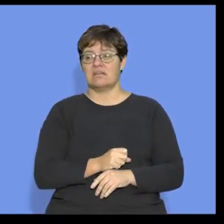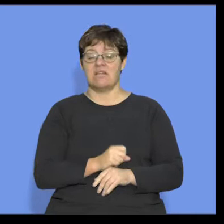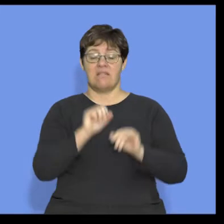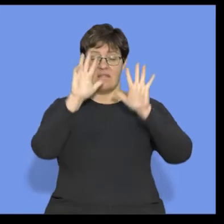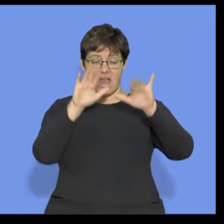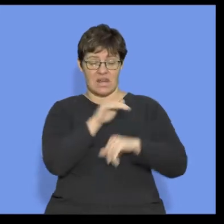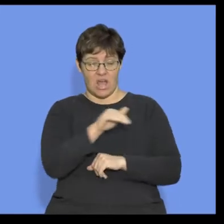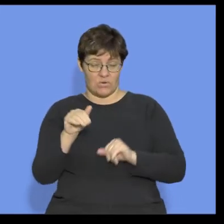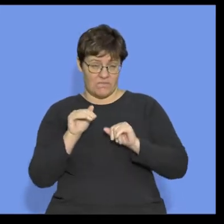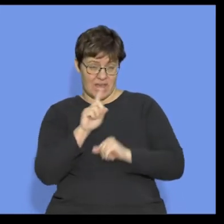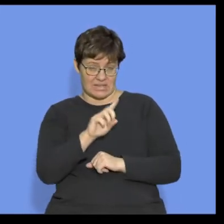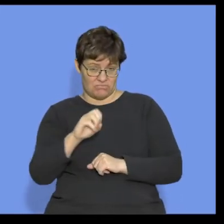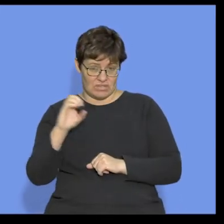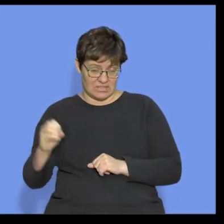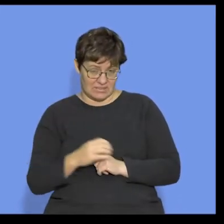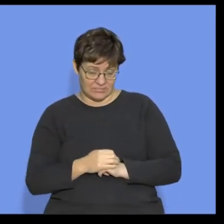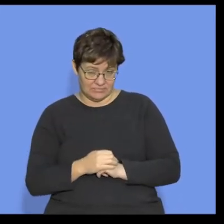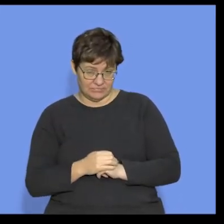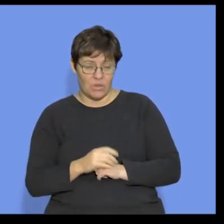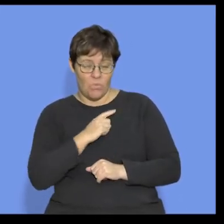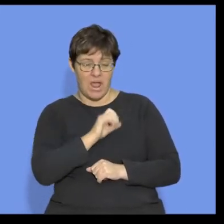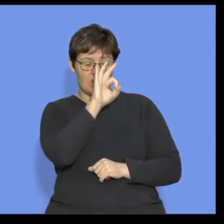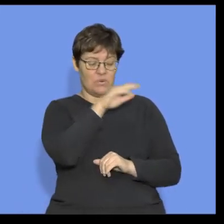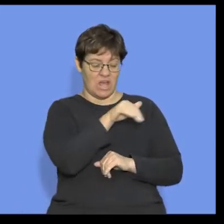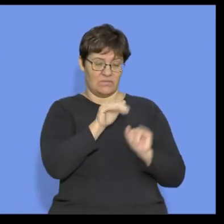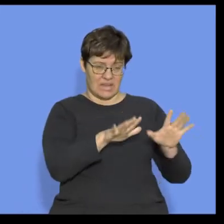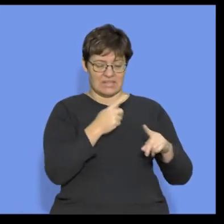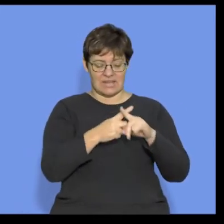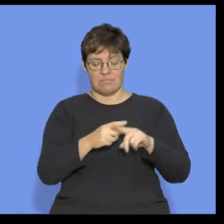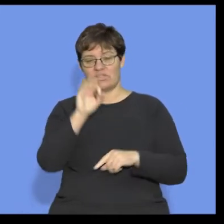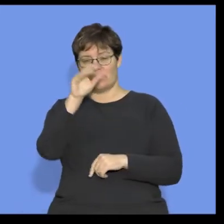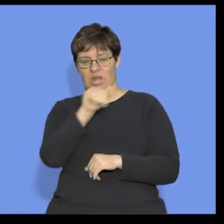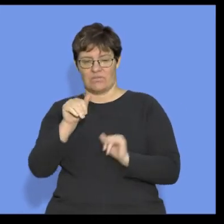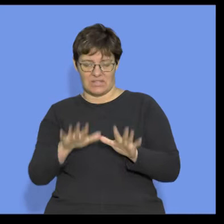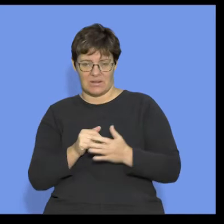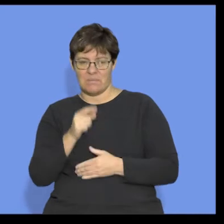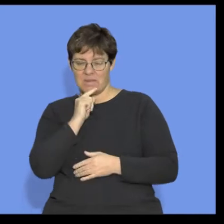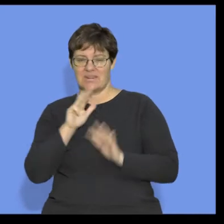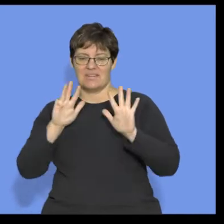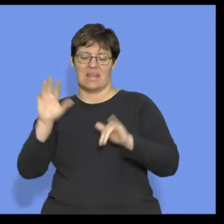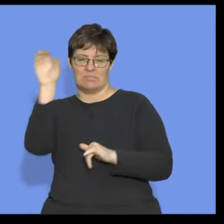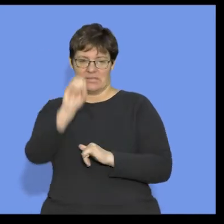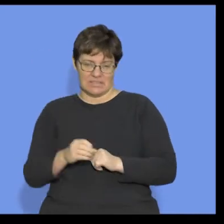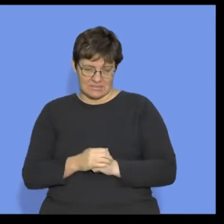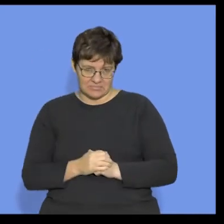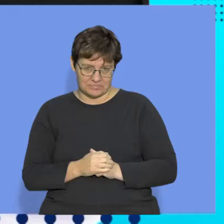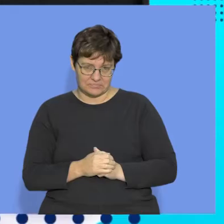3 out of 10 times 3 out of 10, which is what? 9 out of 100, which is 9%.